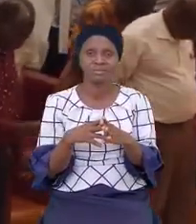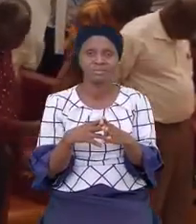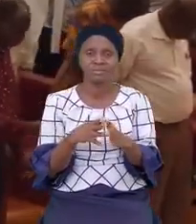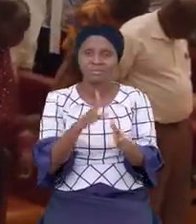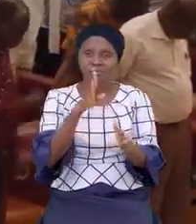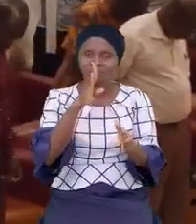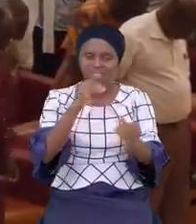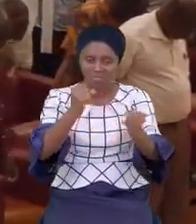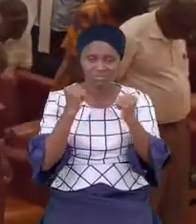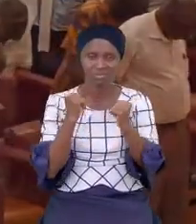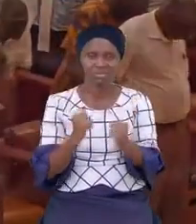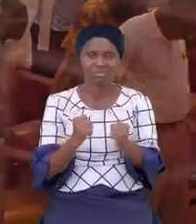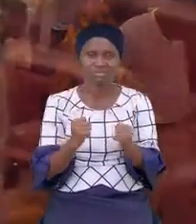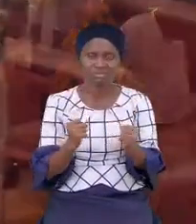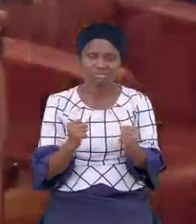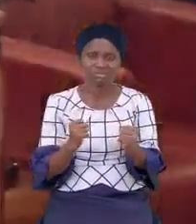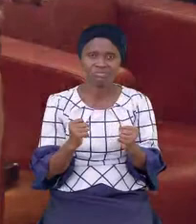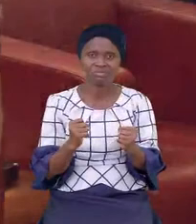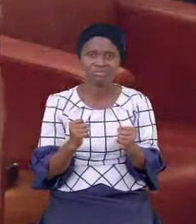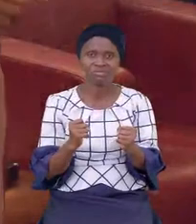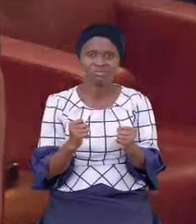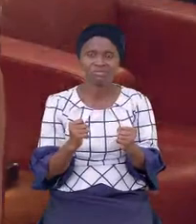Be strong.